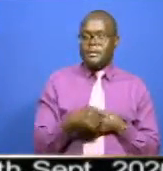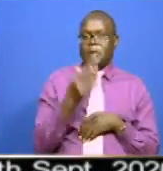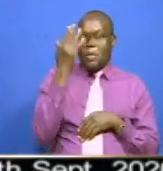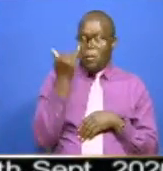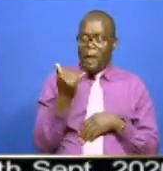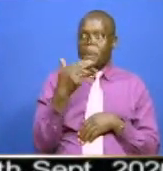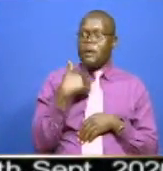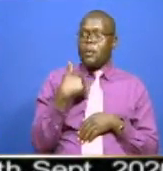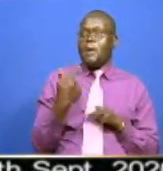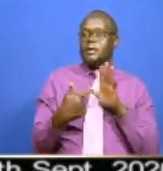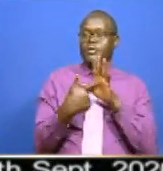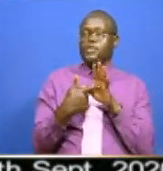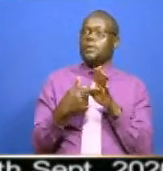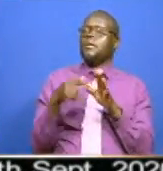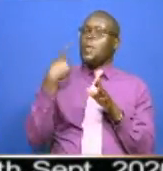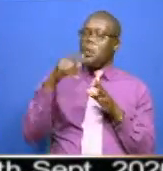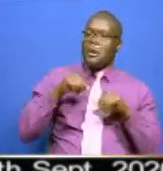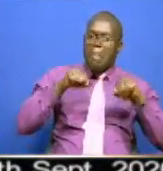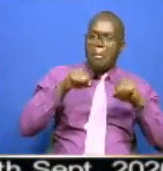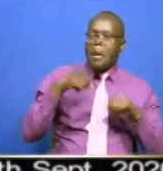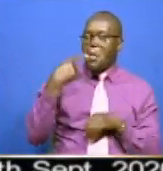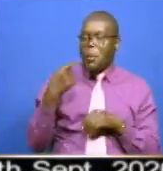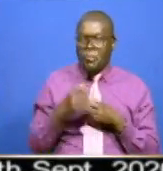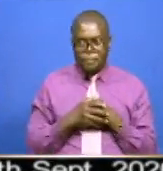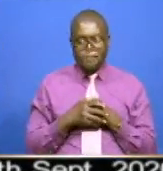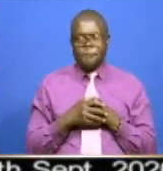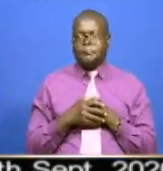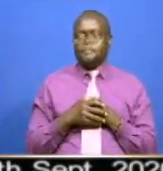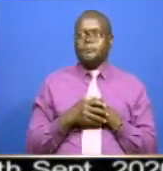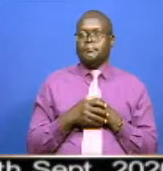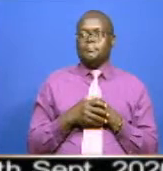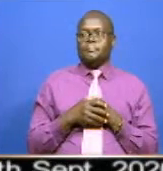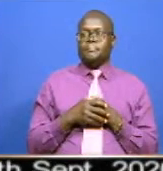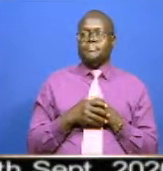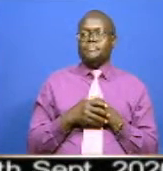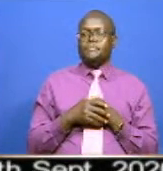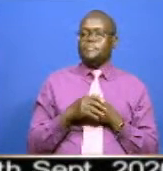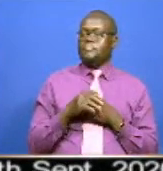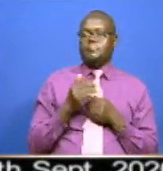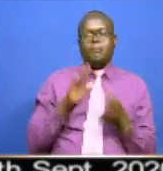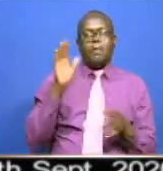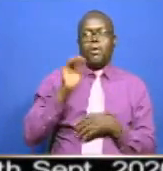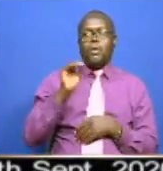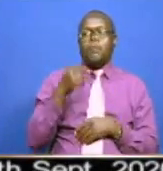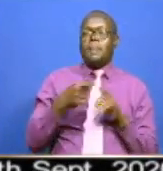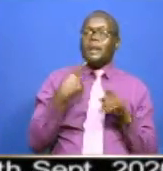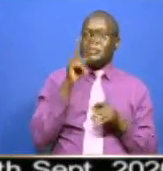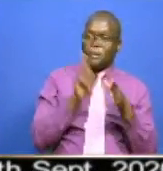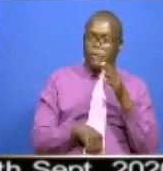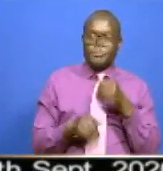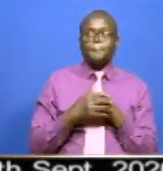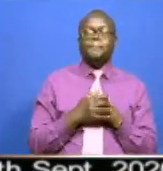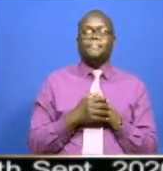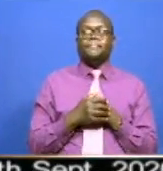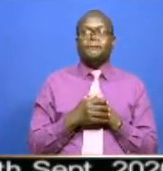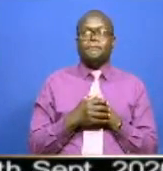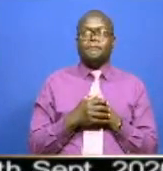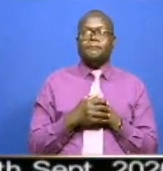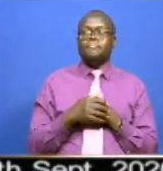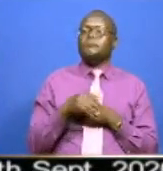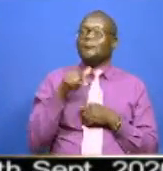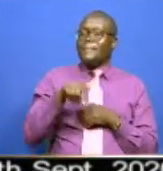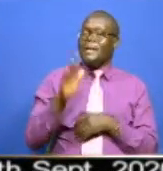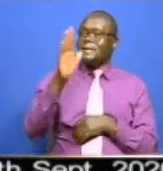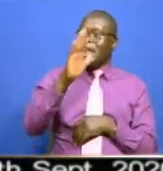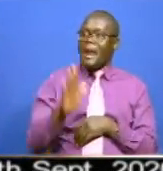you want to show who is superior and who is not. I would not like to talk beyond that, Mr. Chair, but I'd like to say this, Mr. Speaker. This should